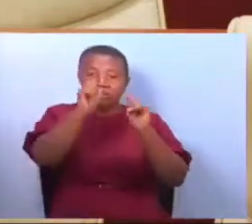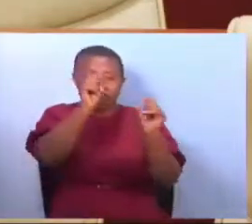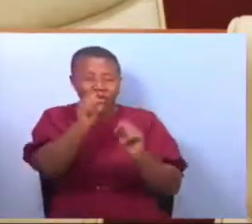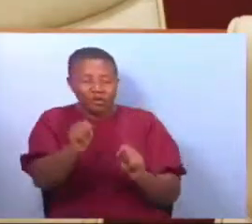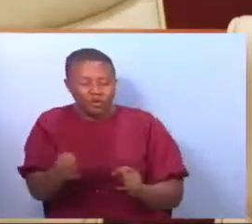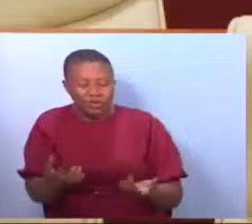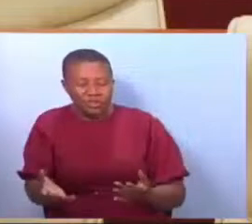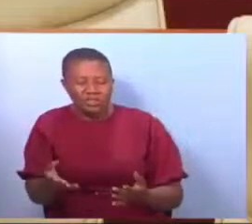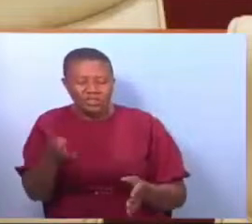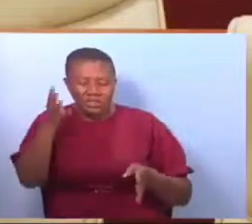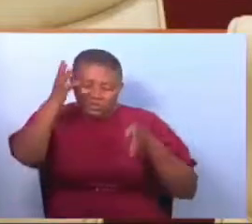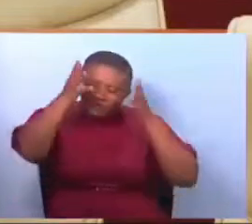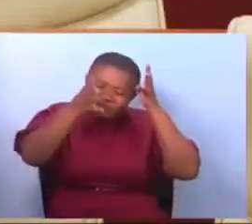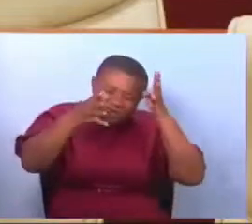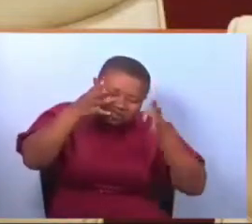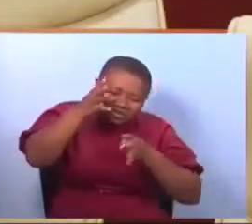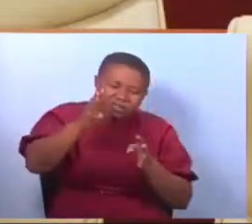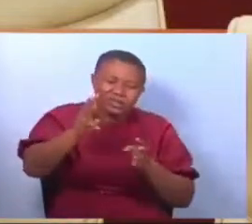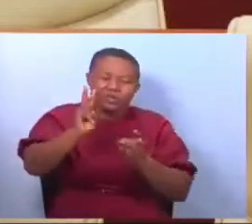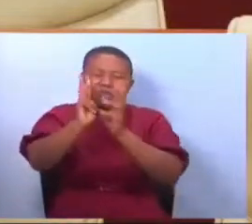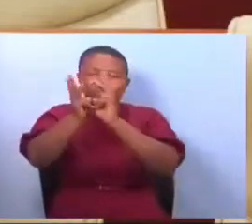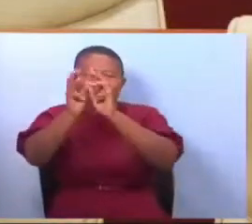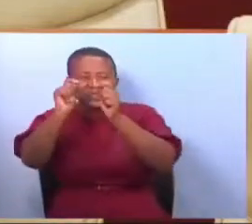and climate change. And therefore,